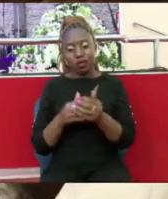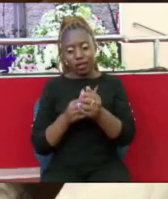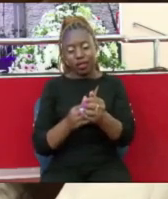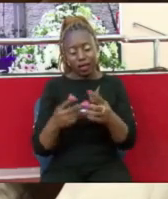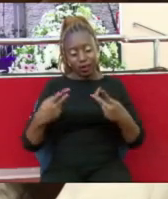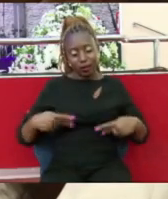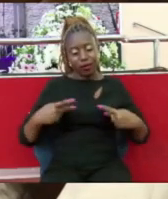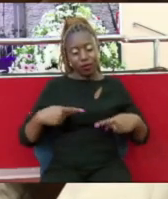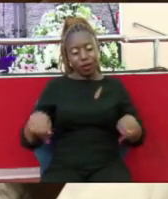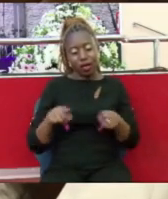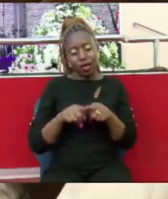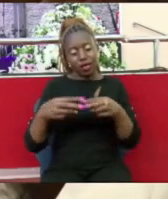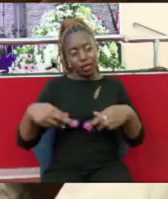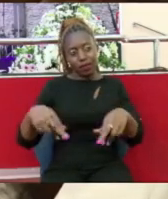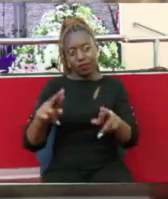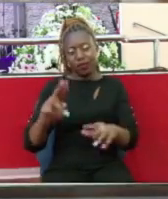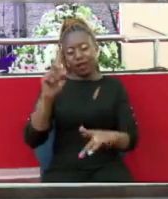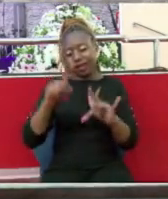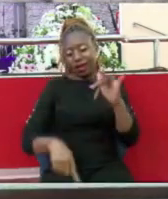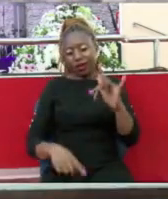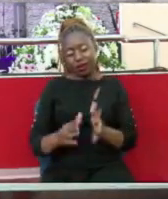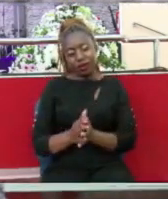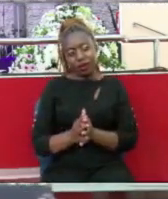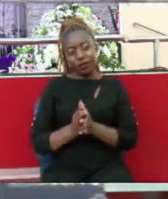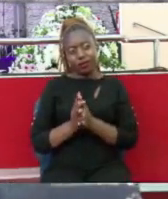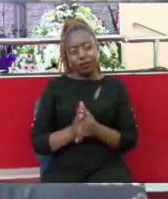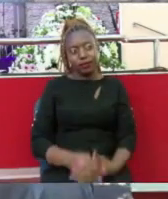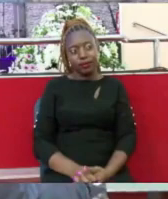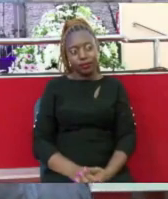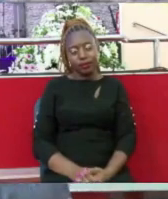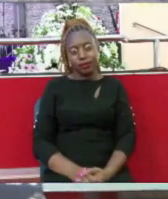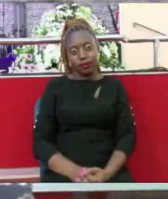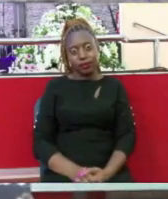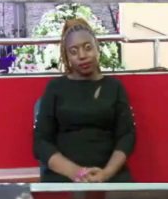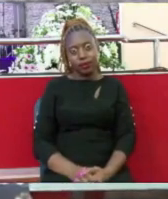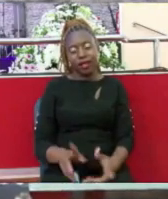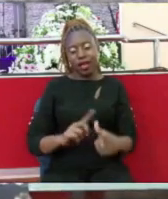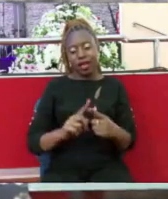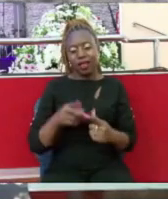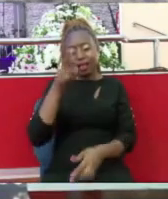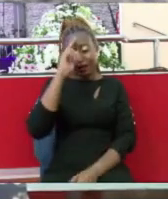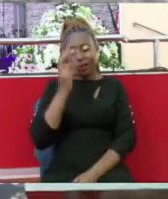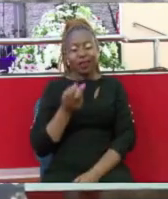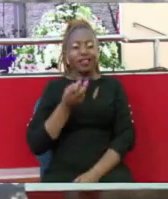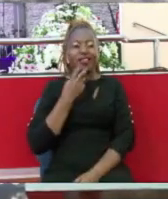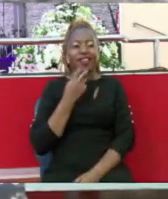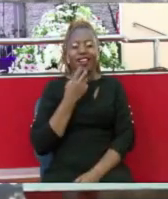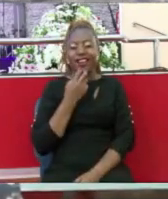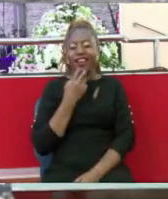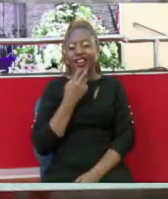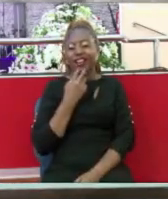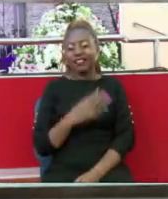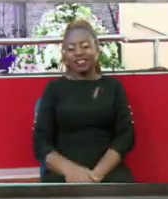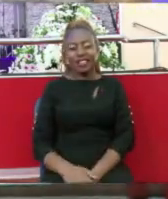njia. I cannot. Sitakubali. Then he laughed. Akacheka. But he softened